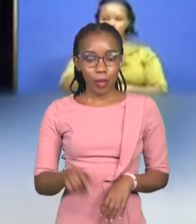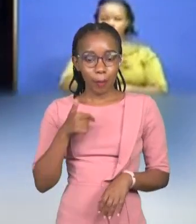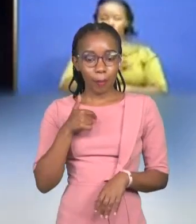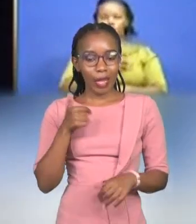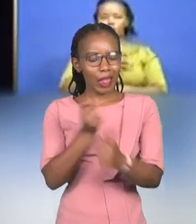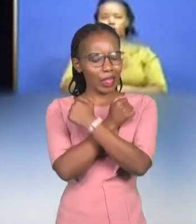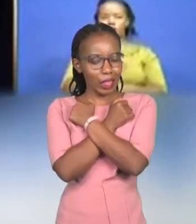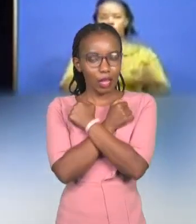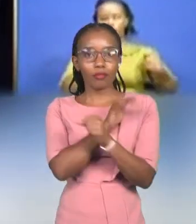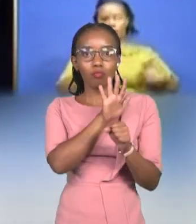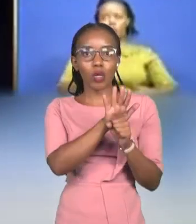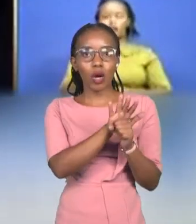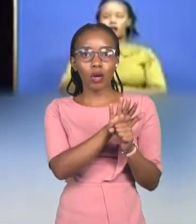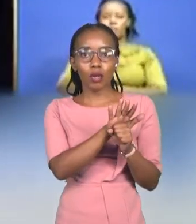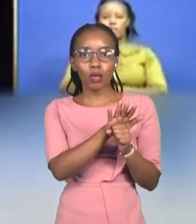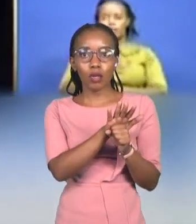and